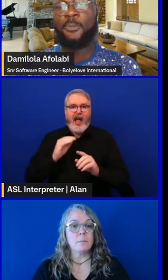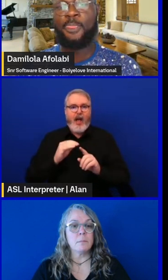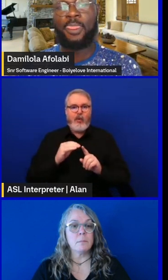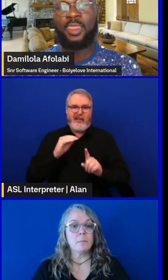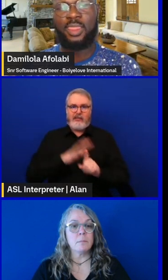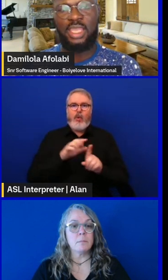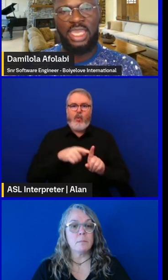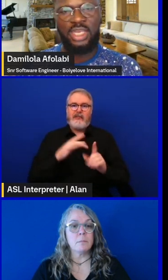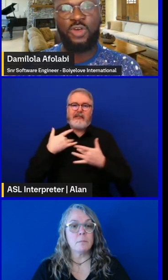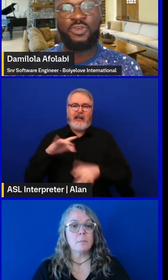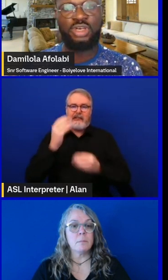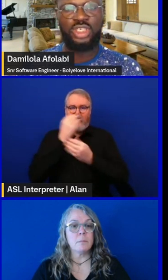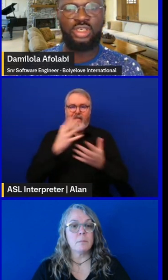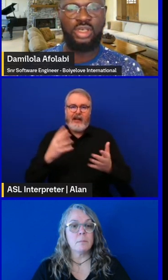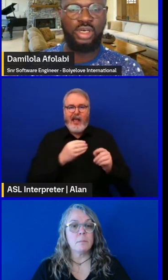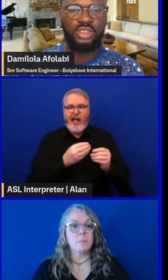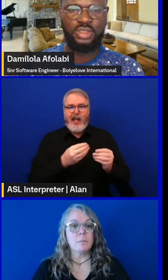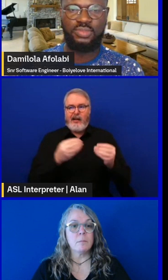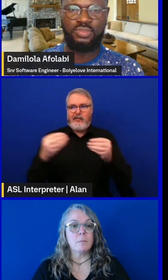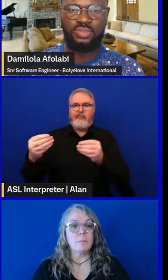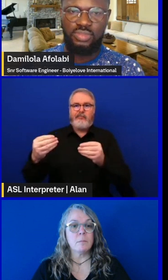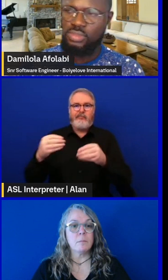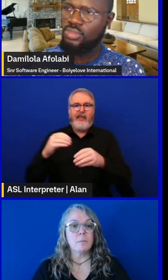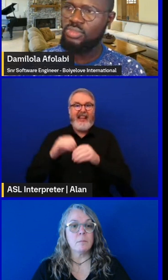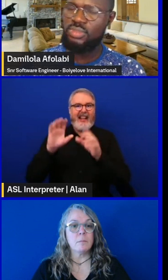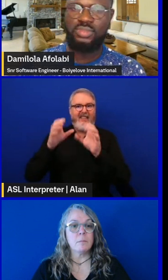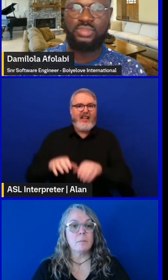data in configuration logs.